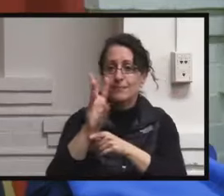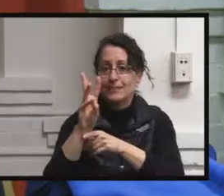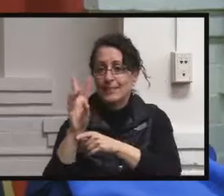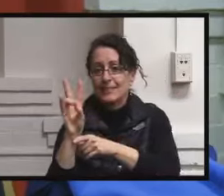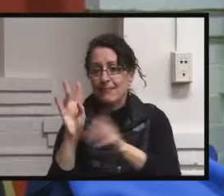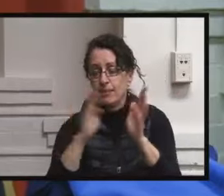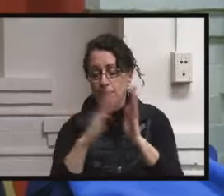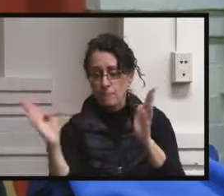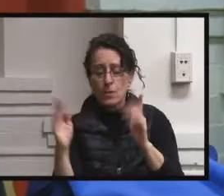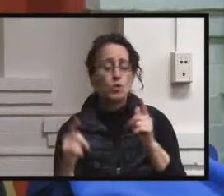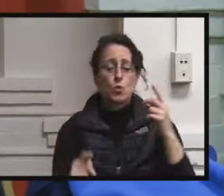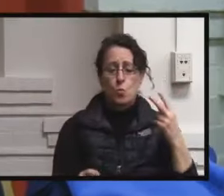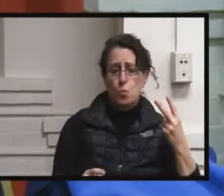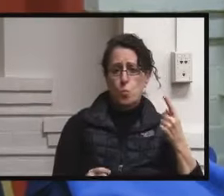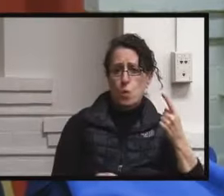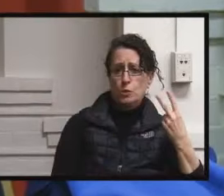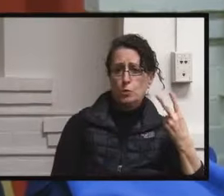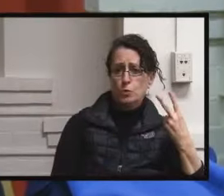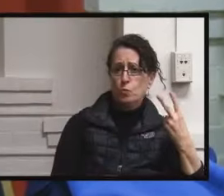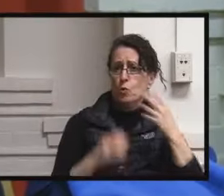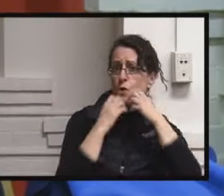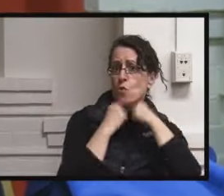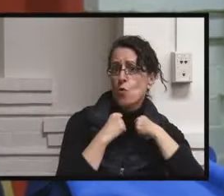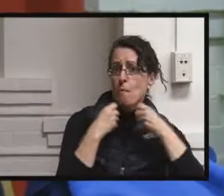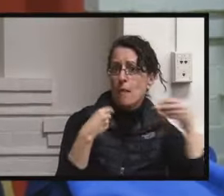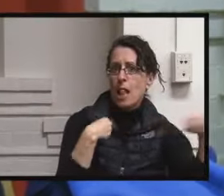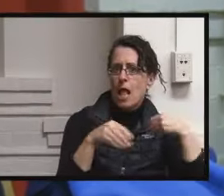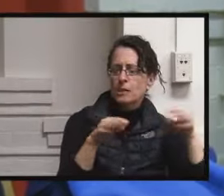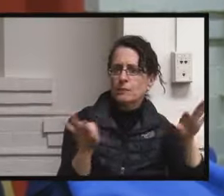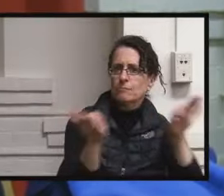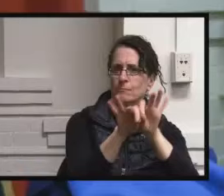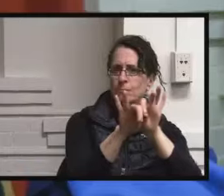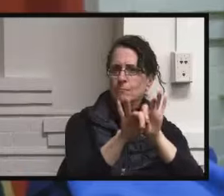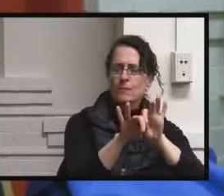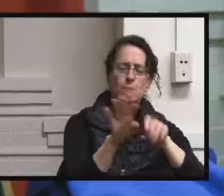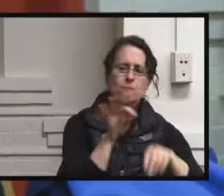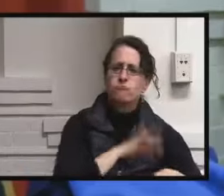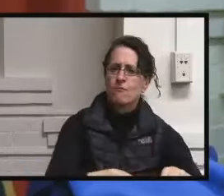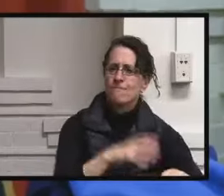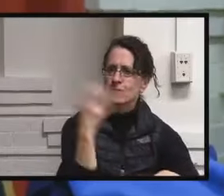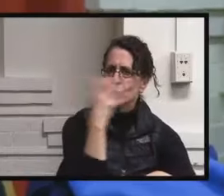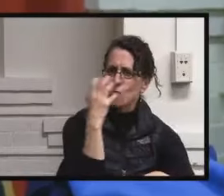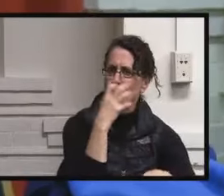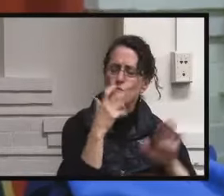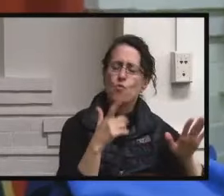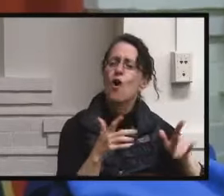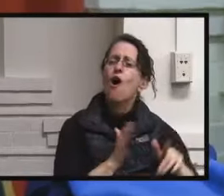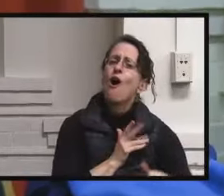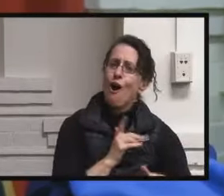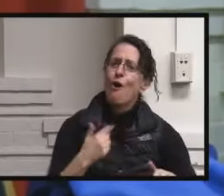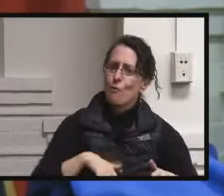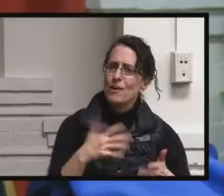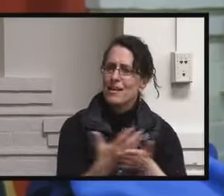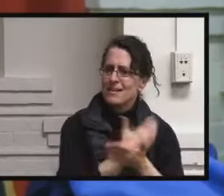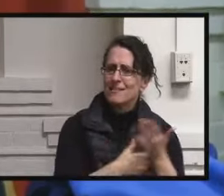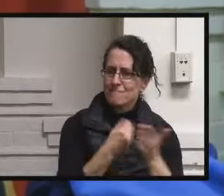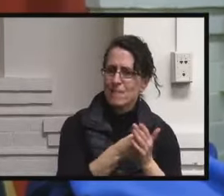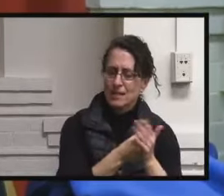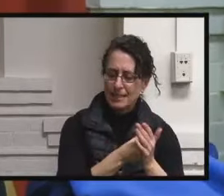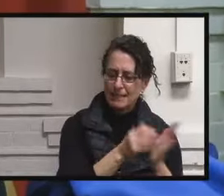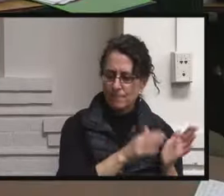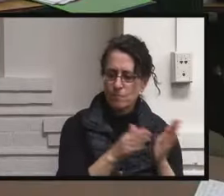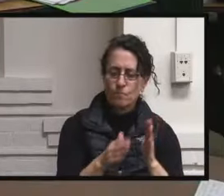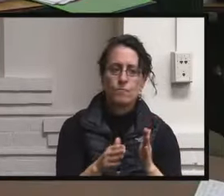ones and twos. Yeah. They're very precious. We sell them and we make a big, you know, that's our biggest moneymaker. Right. But if you had a single